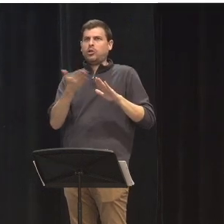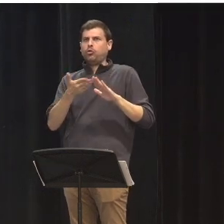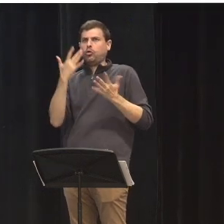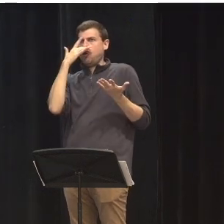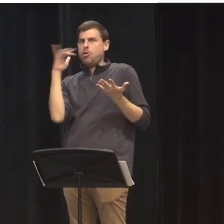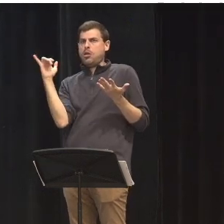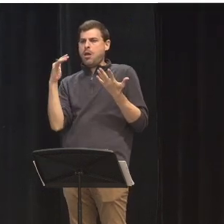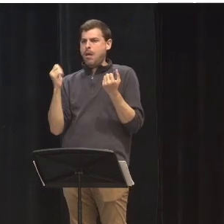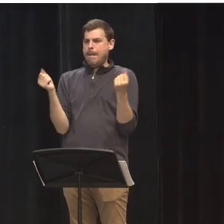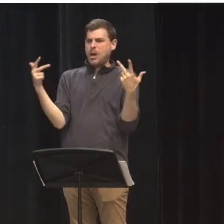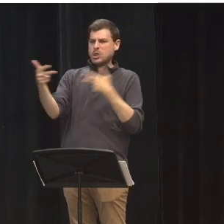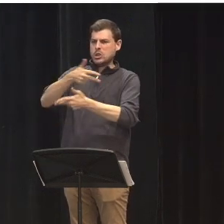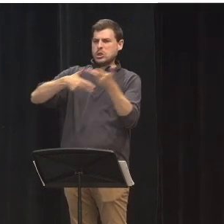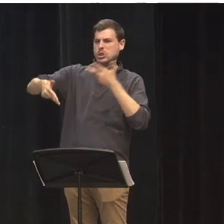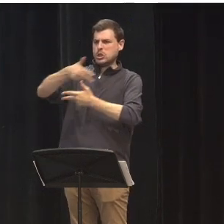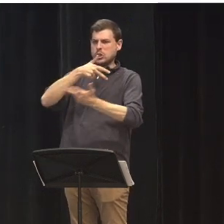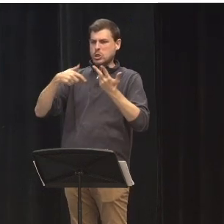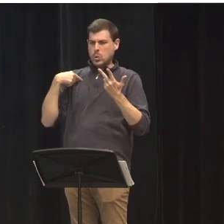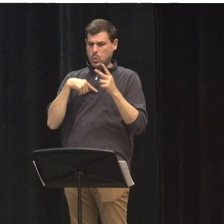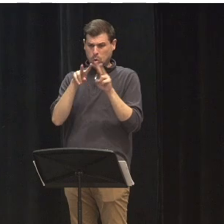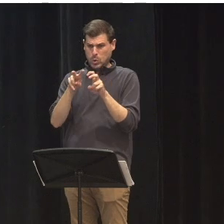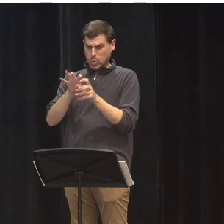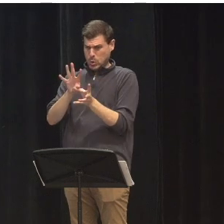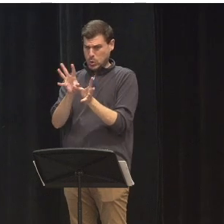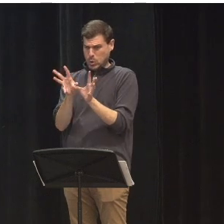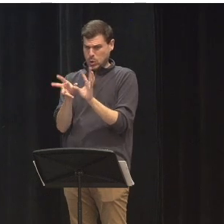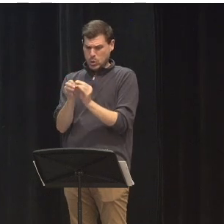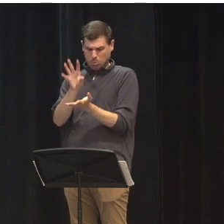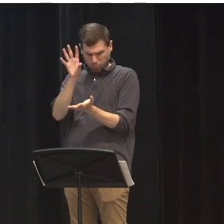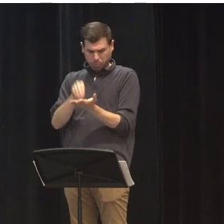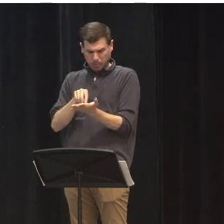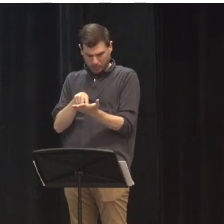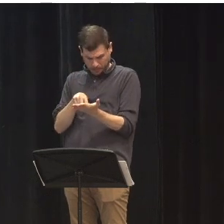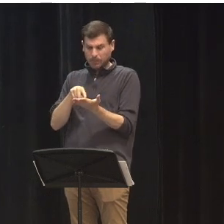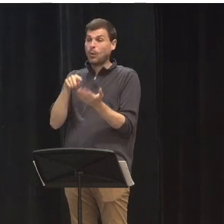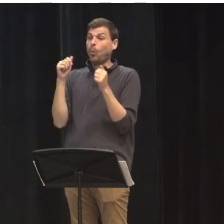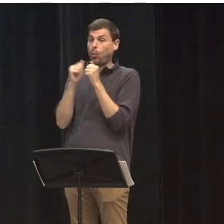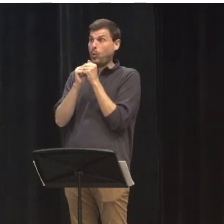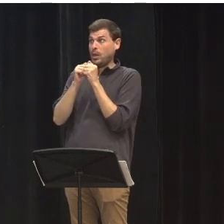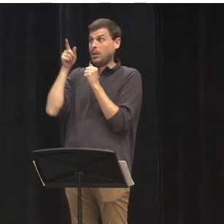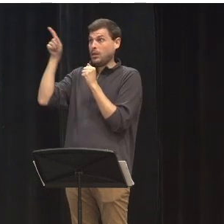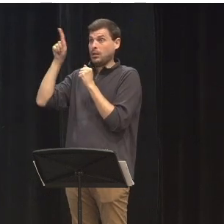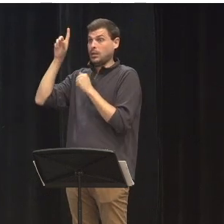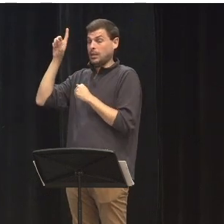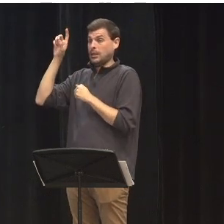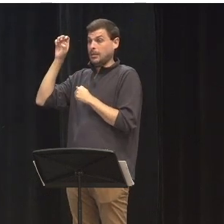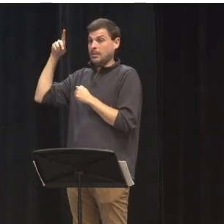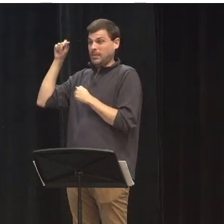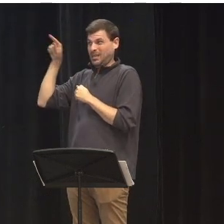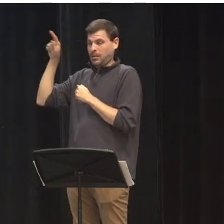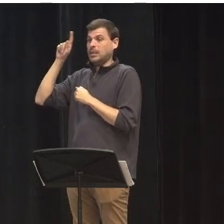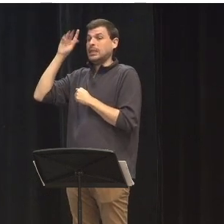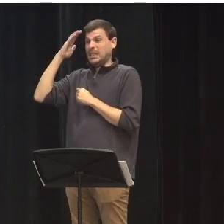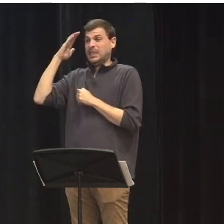And based on that work and the review with the Department of Environmental Protection, it was concluded that